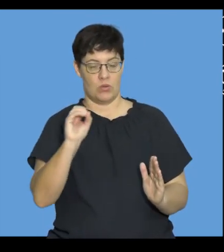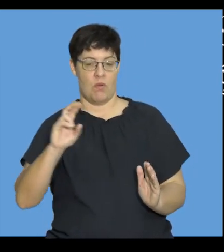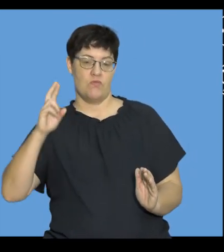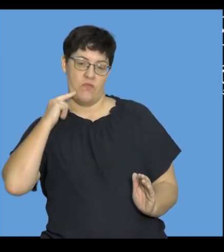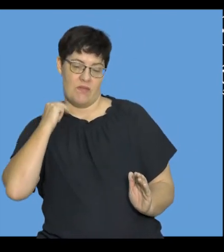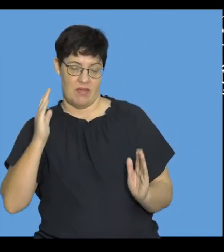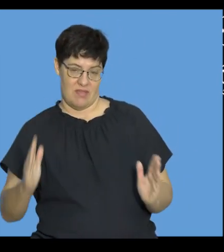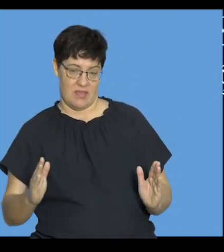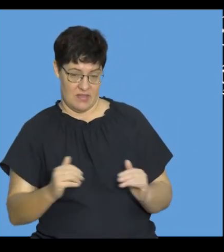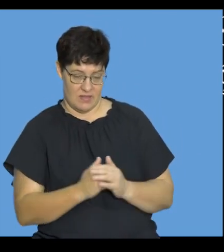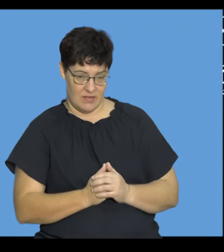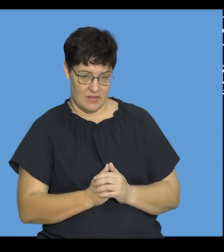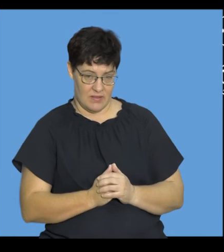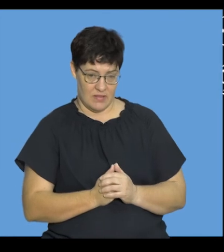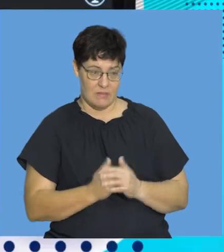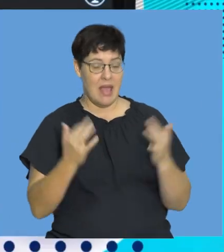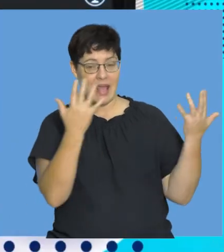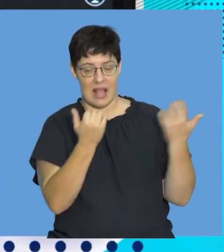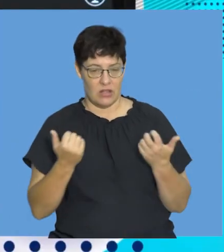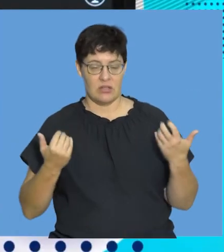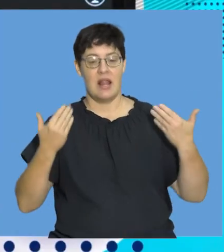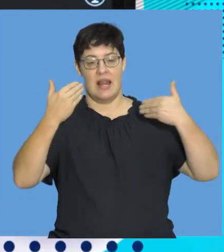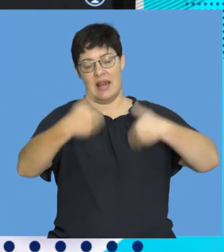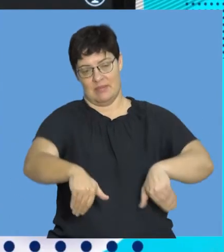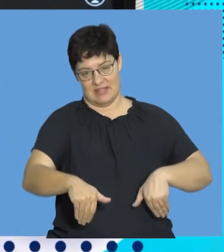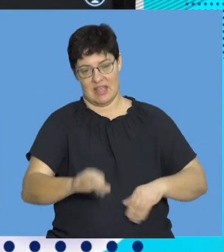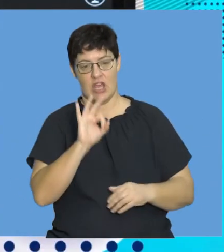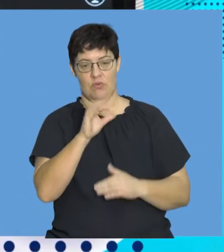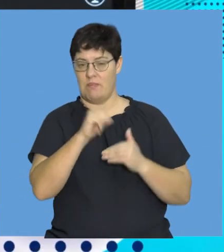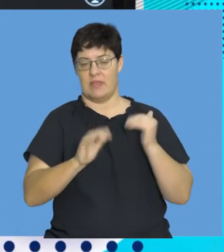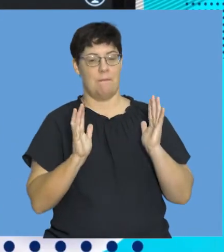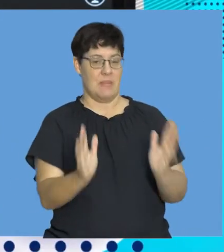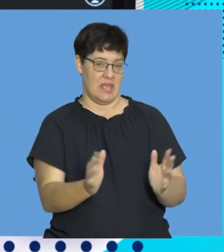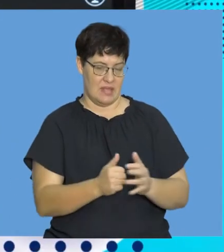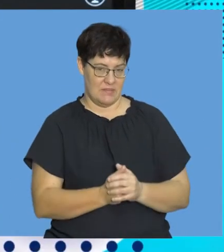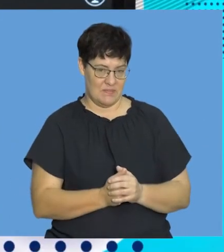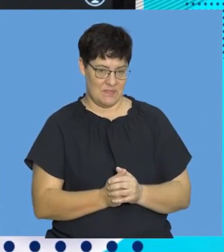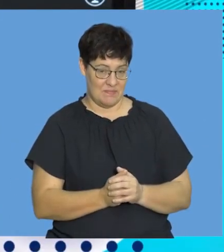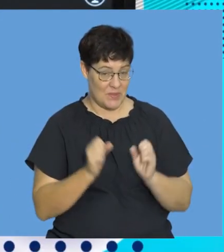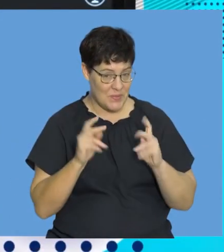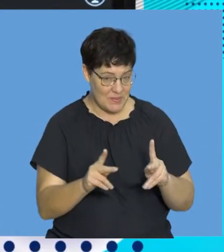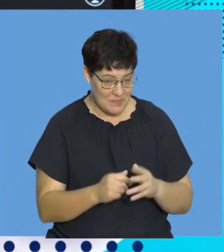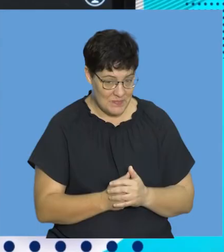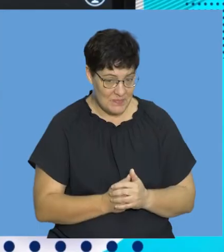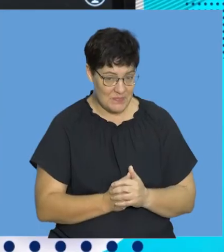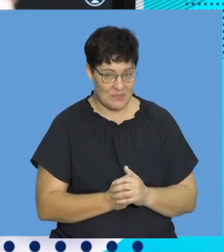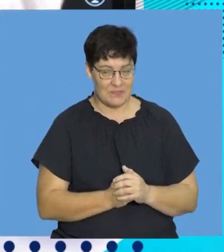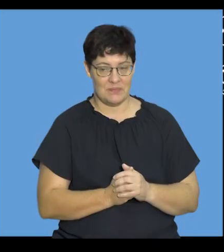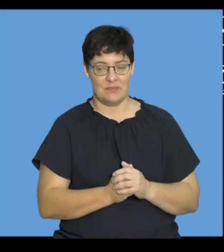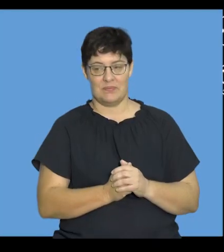In fact, my calculation is limited to those 3 months. Okay, now we move